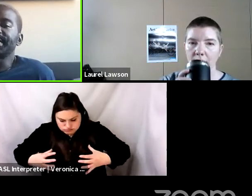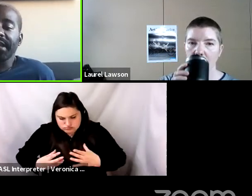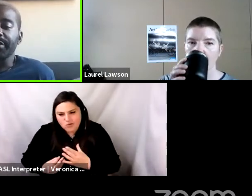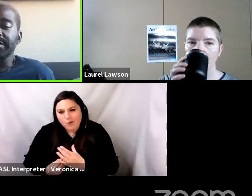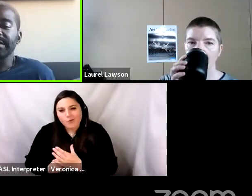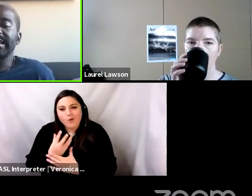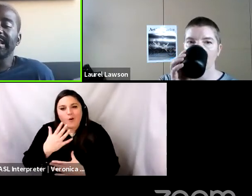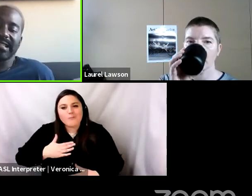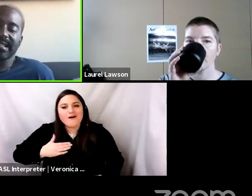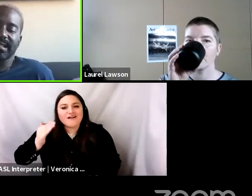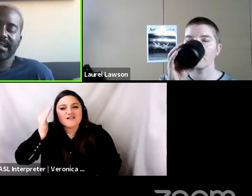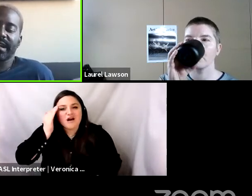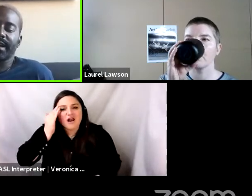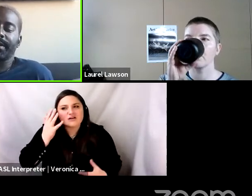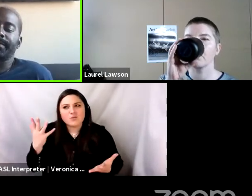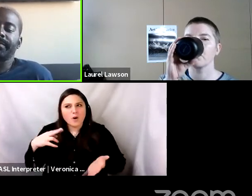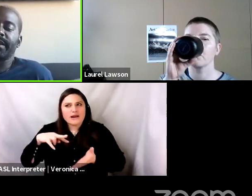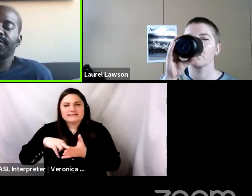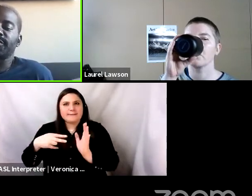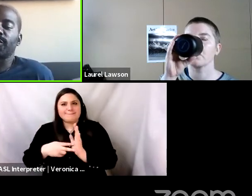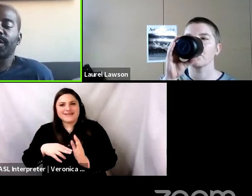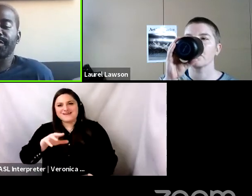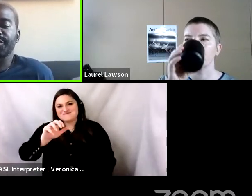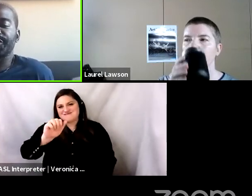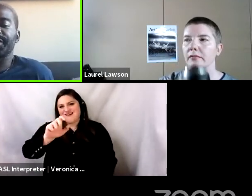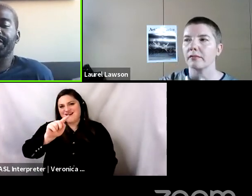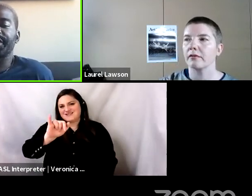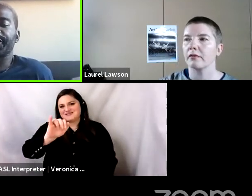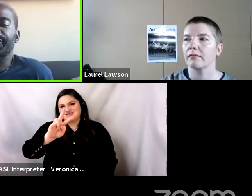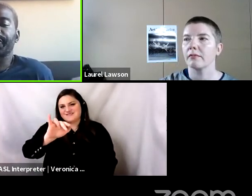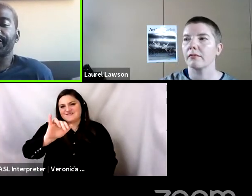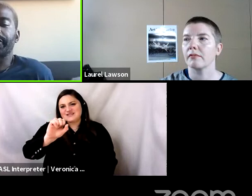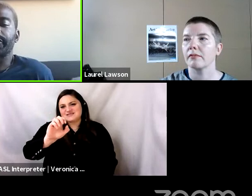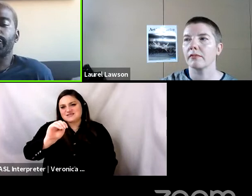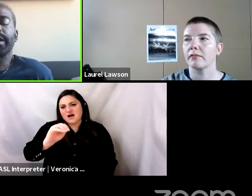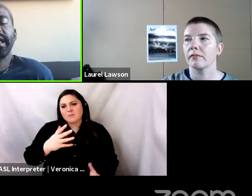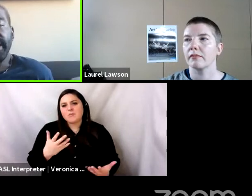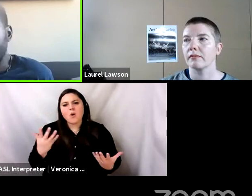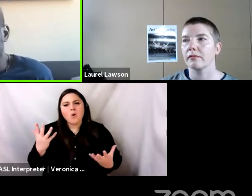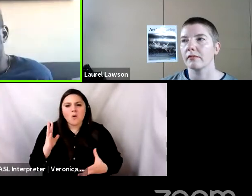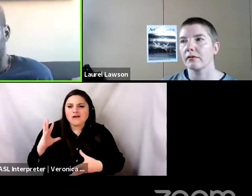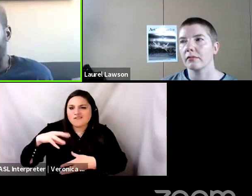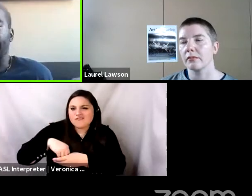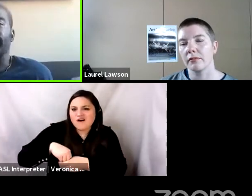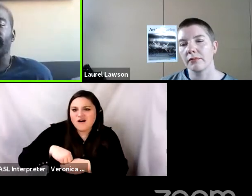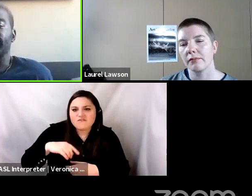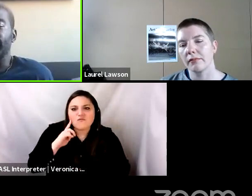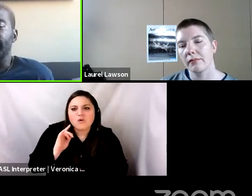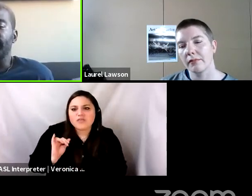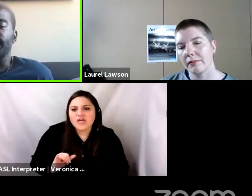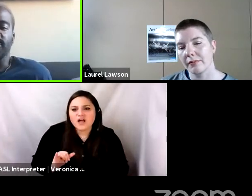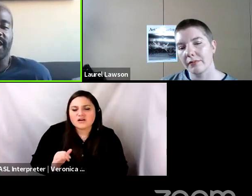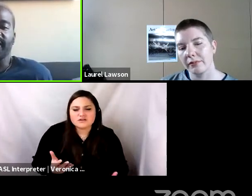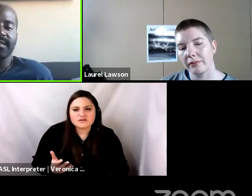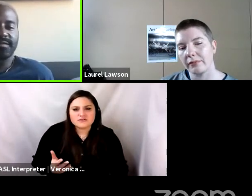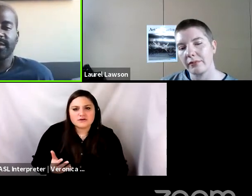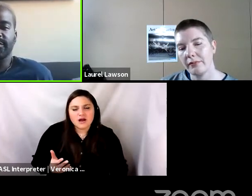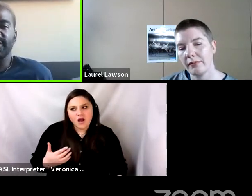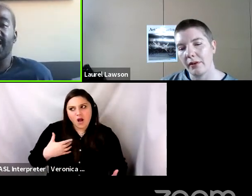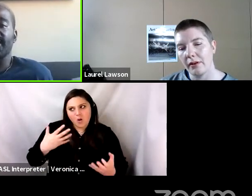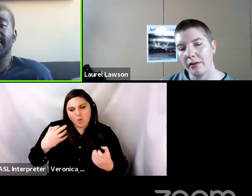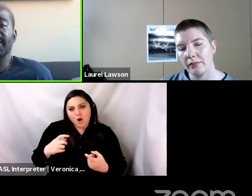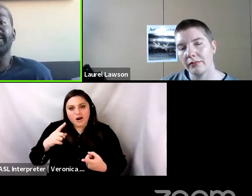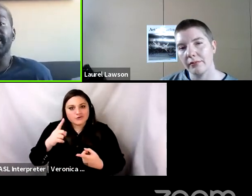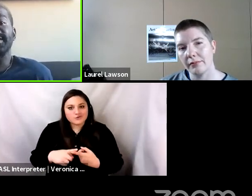activism entails and is, and just wanting to bring in another shade,